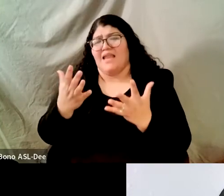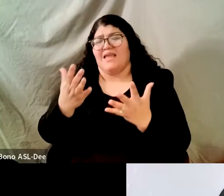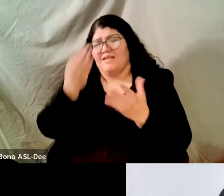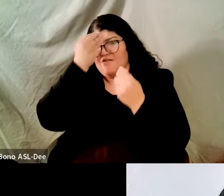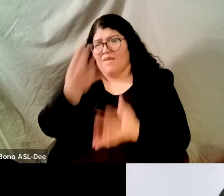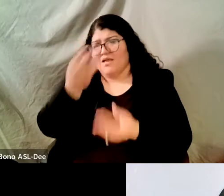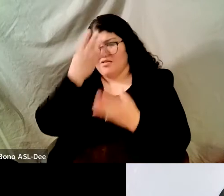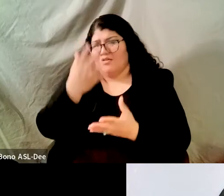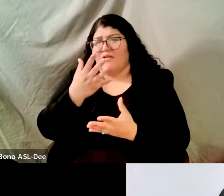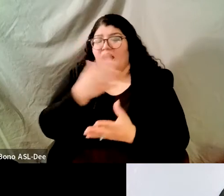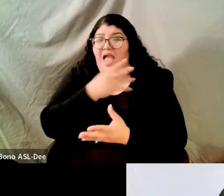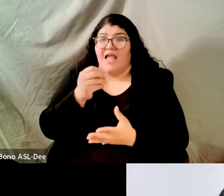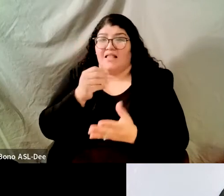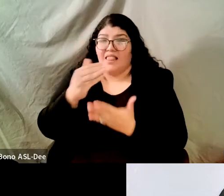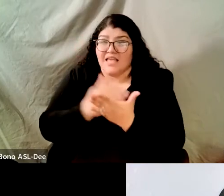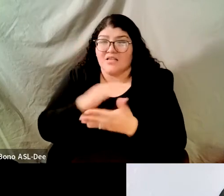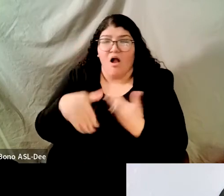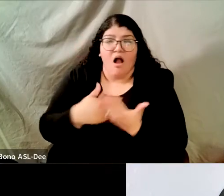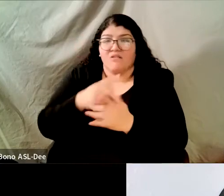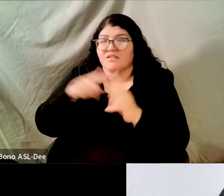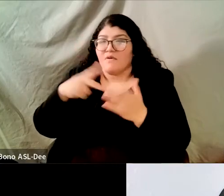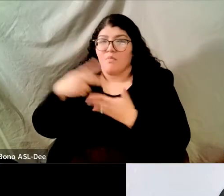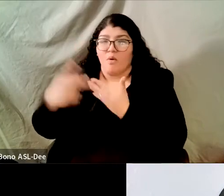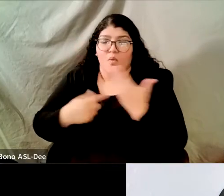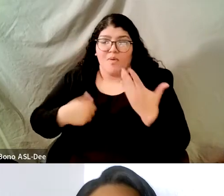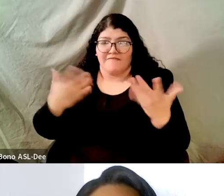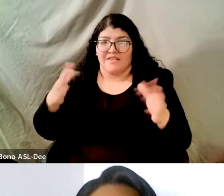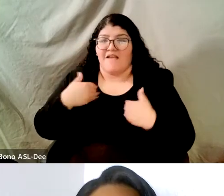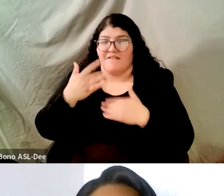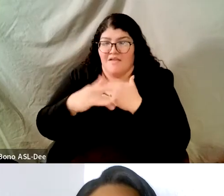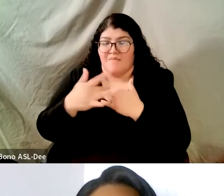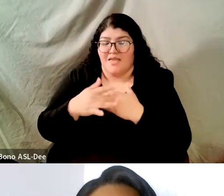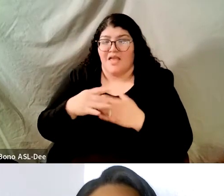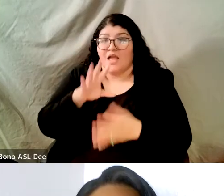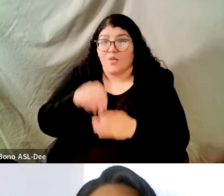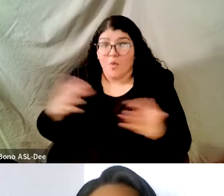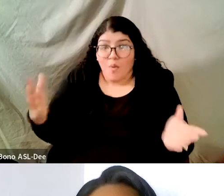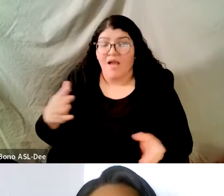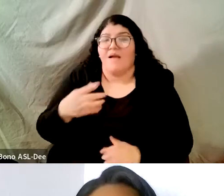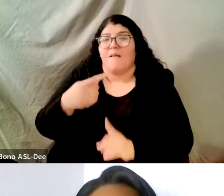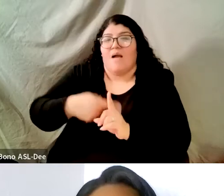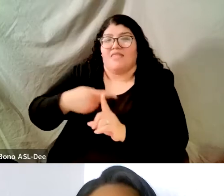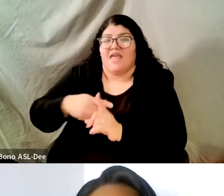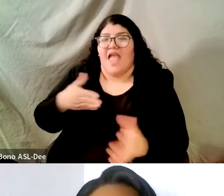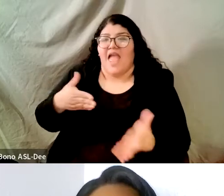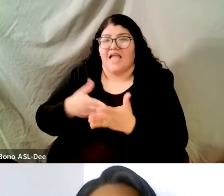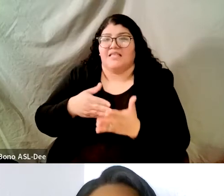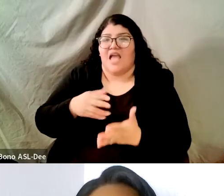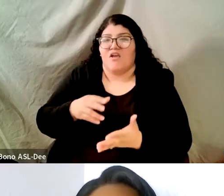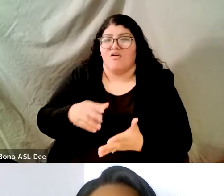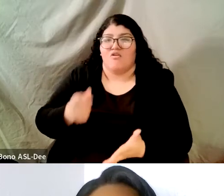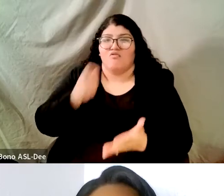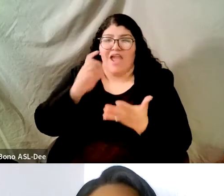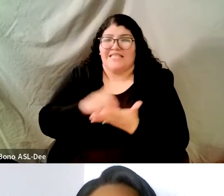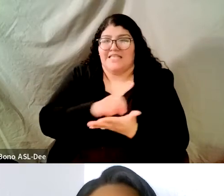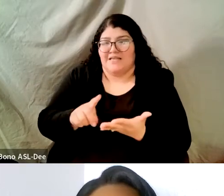information and programming that we've got available to you, including our monthly anti-racism resources feature, which is put together